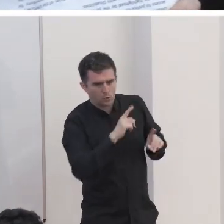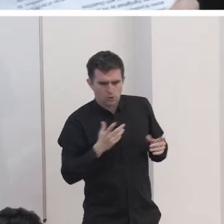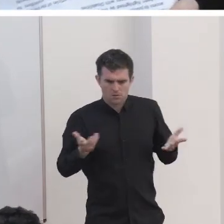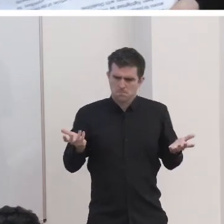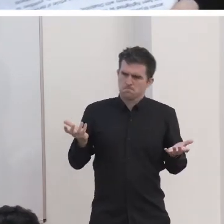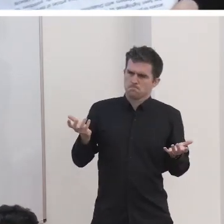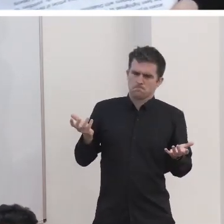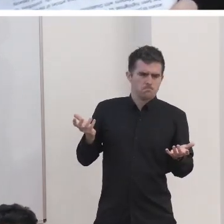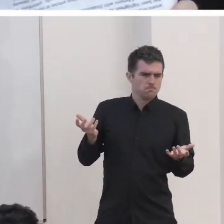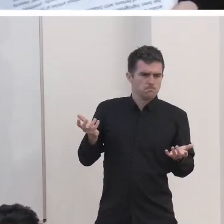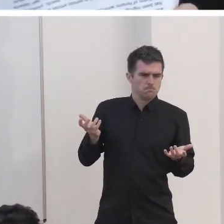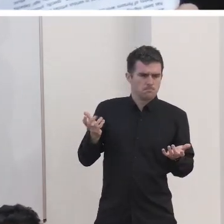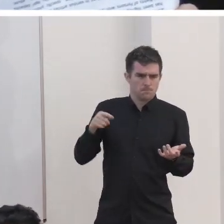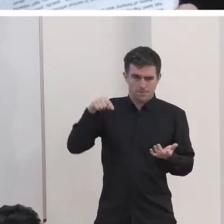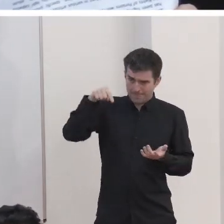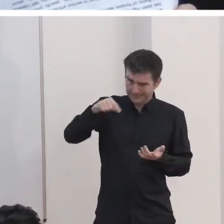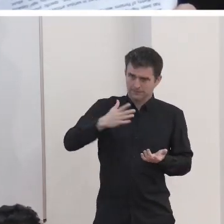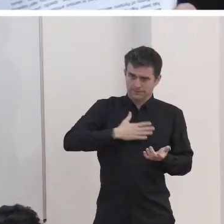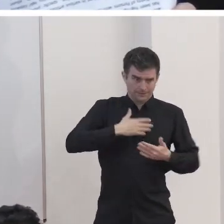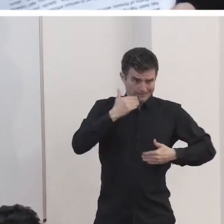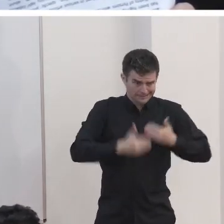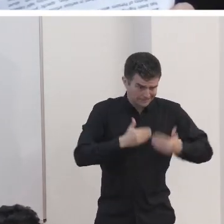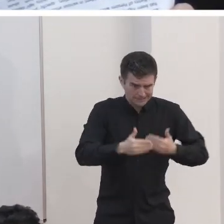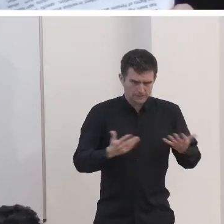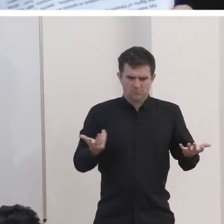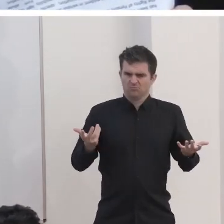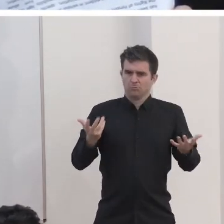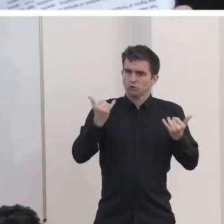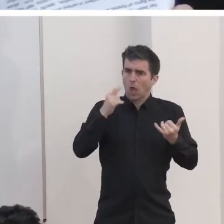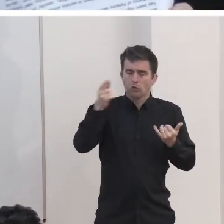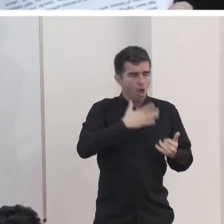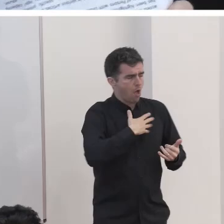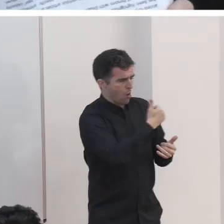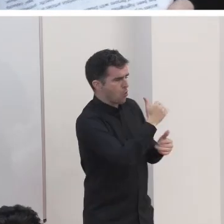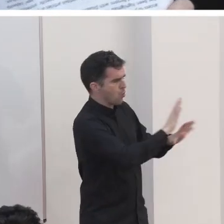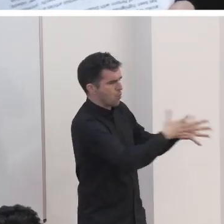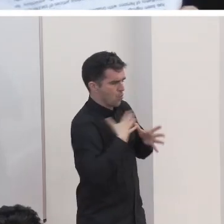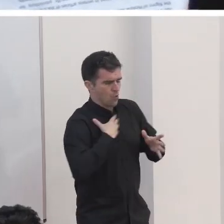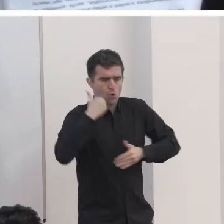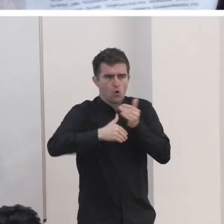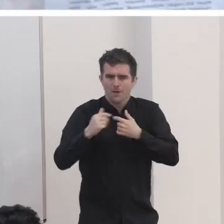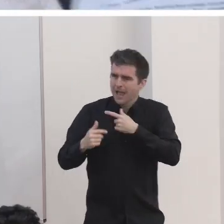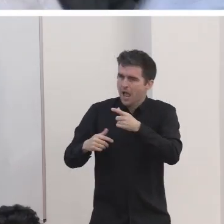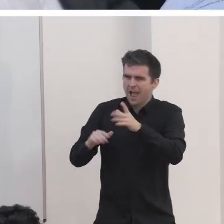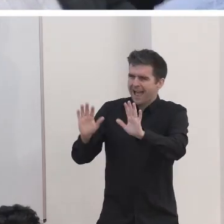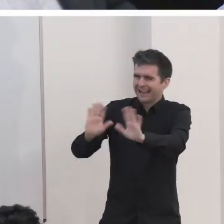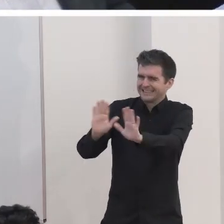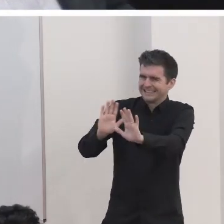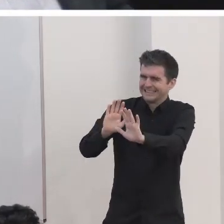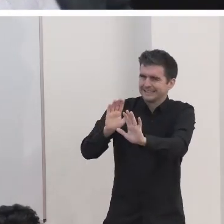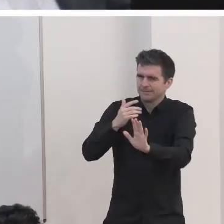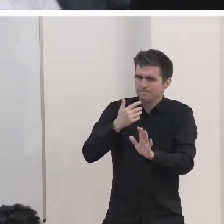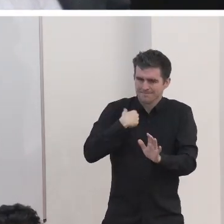another huge challenge that we are facing with, you know. And I think I'm afraid of timing, so I don't want